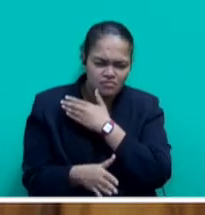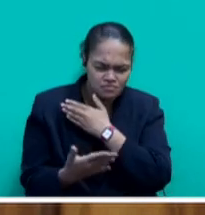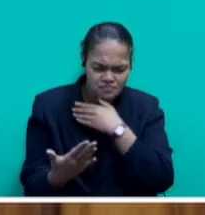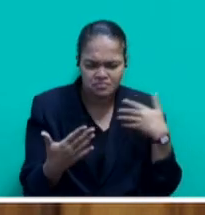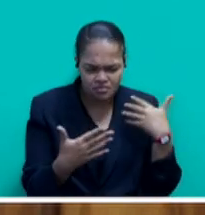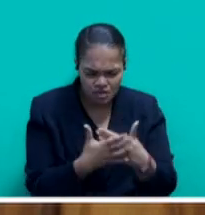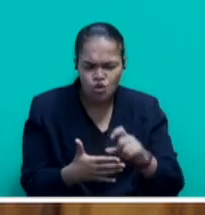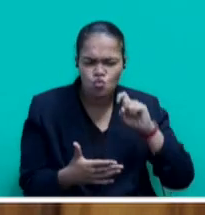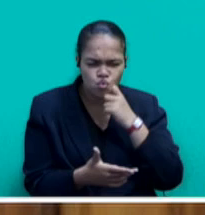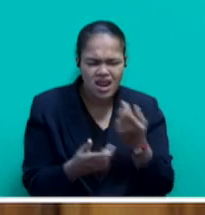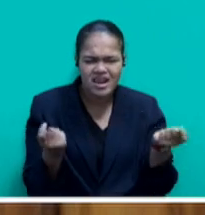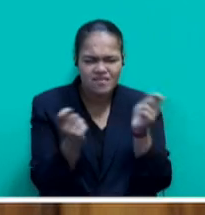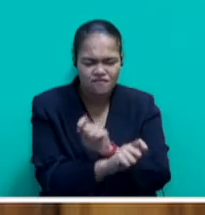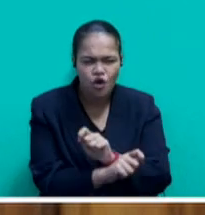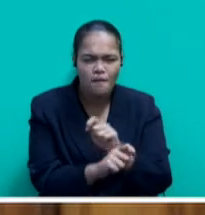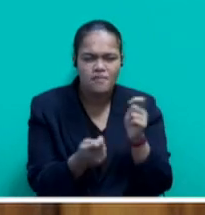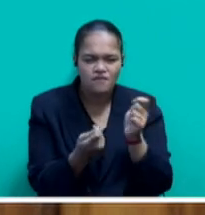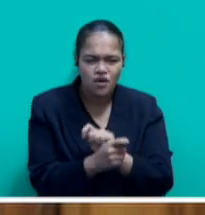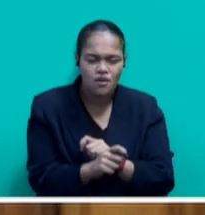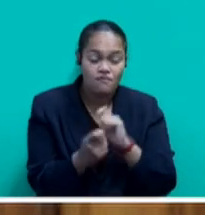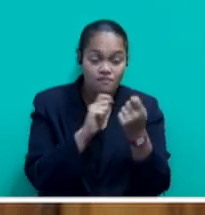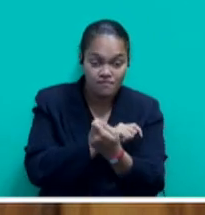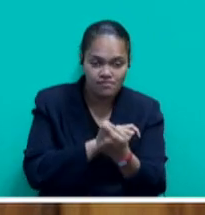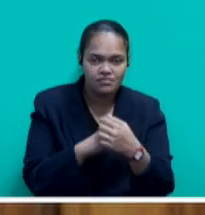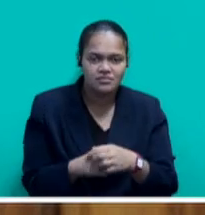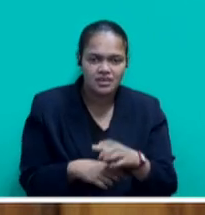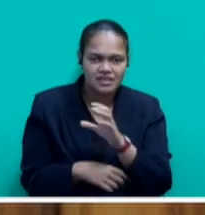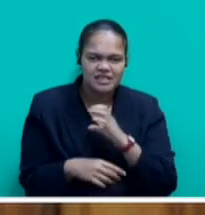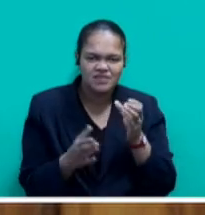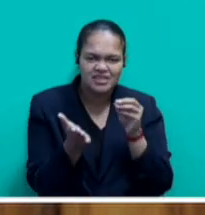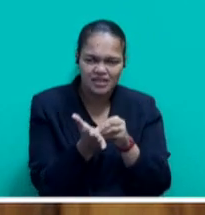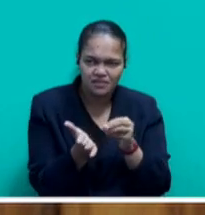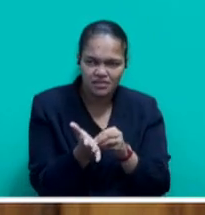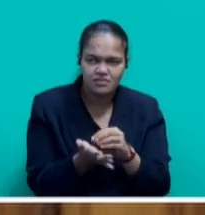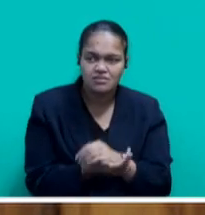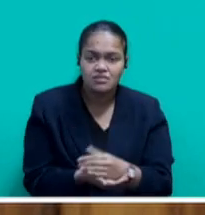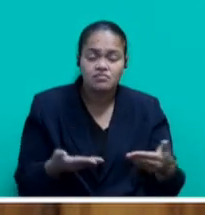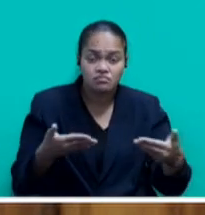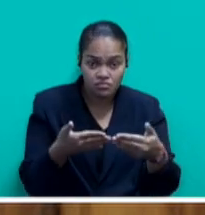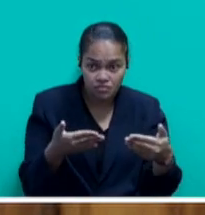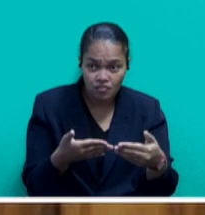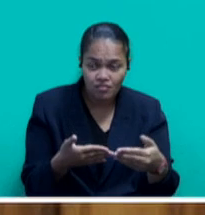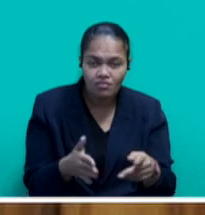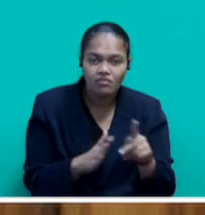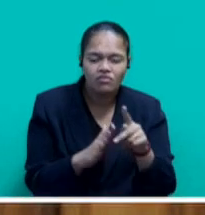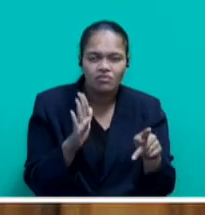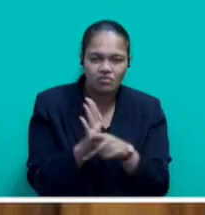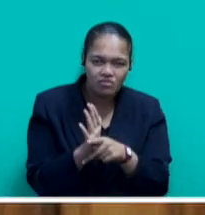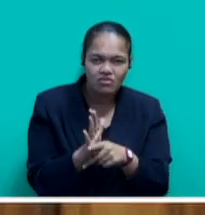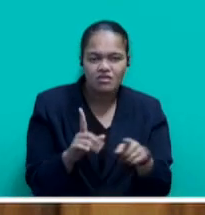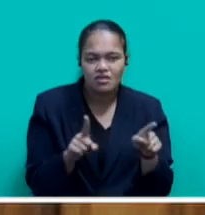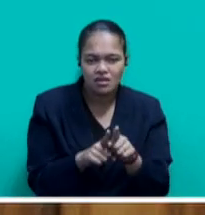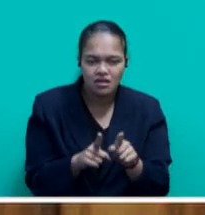the civil service to a more world-class international civil service. They introduced a policy initiatives such as the